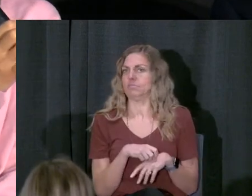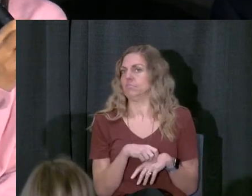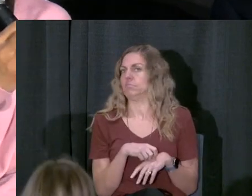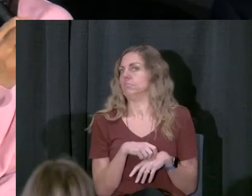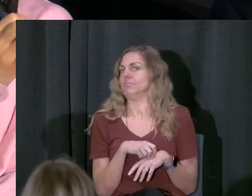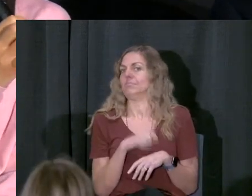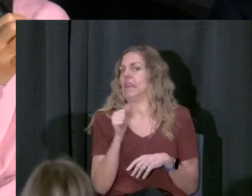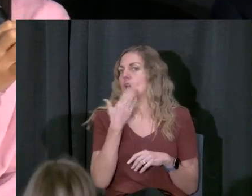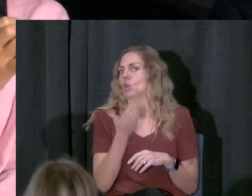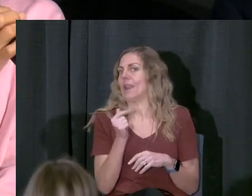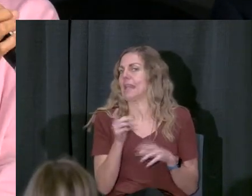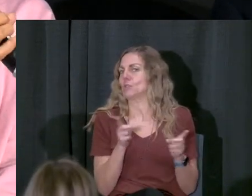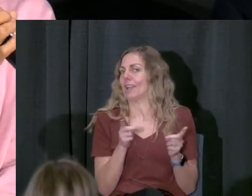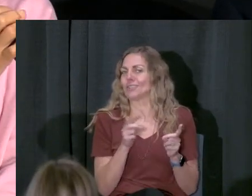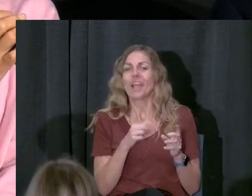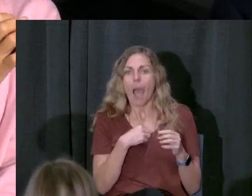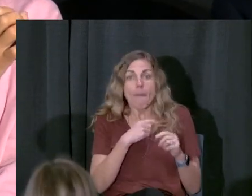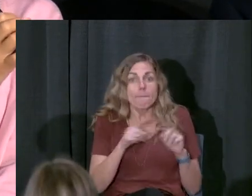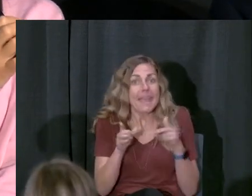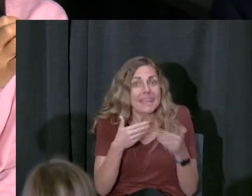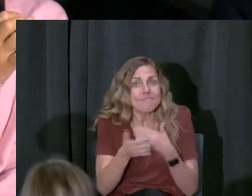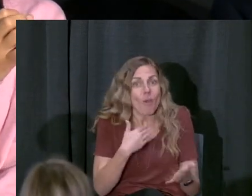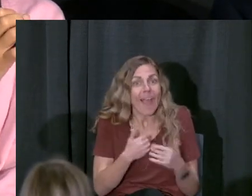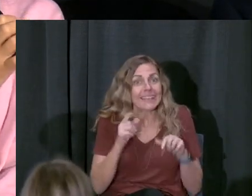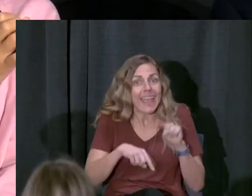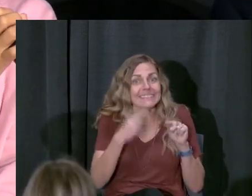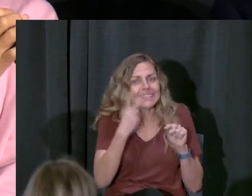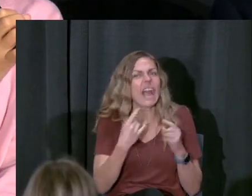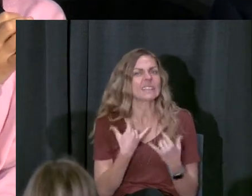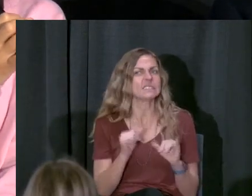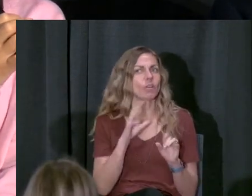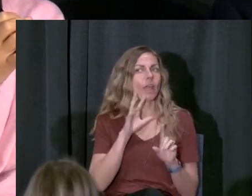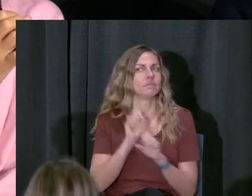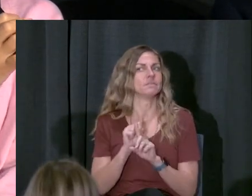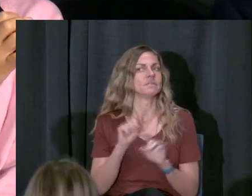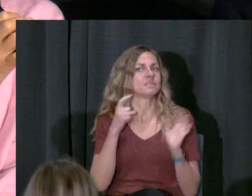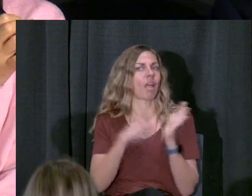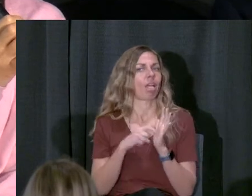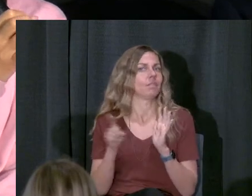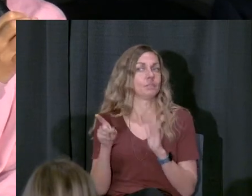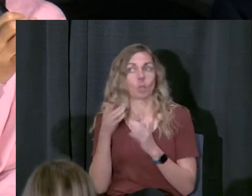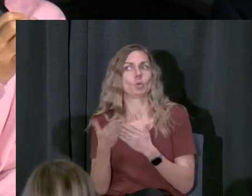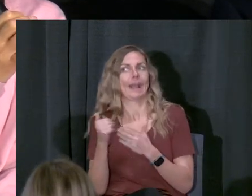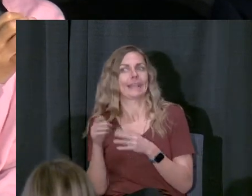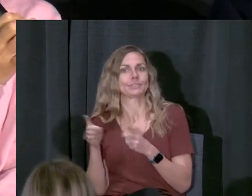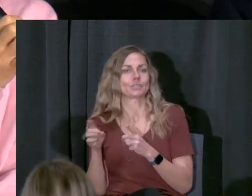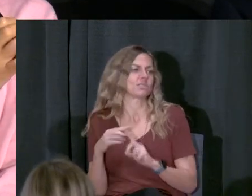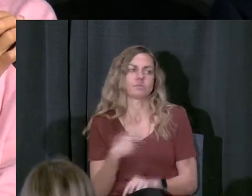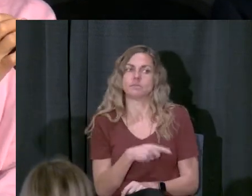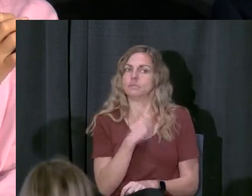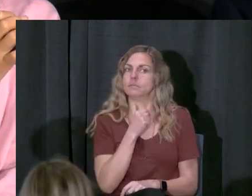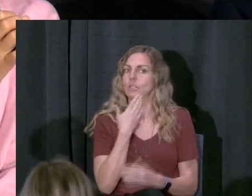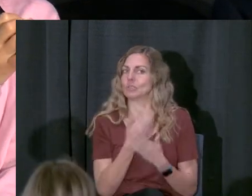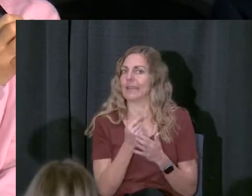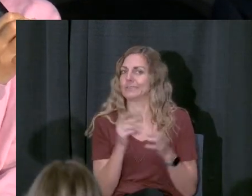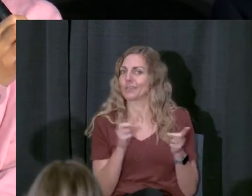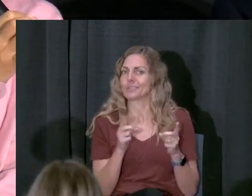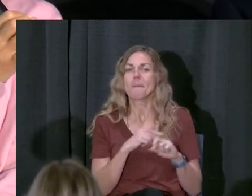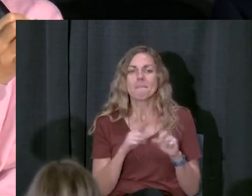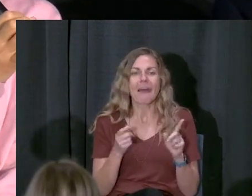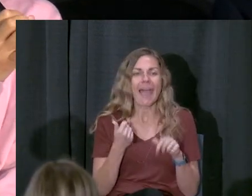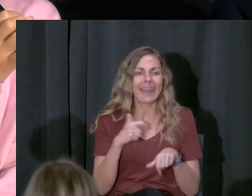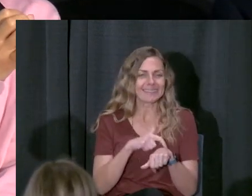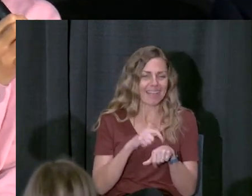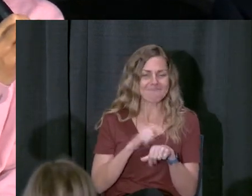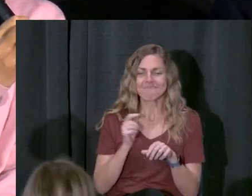can tell easily. So, but anyway, when I walk with someone who cannot, who don't have a